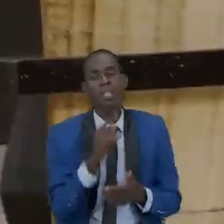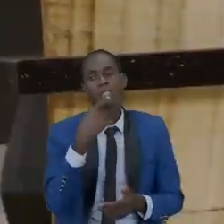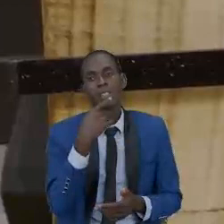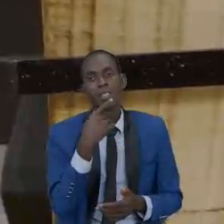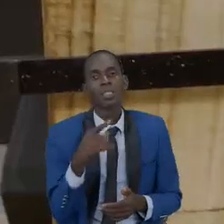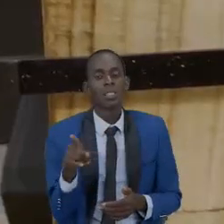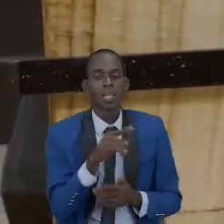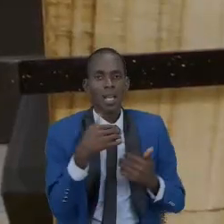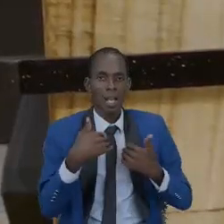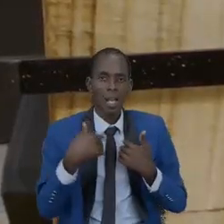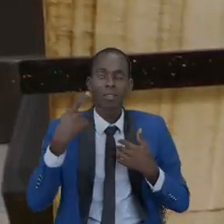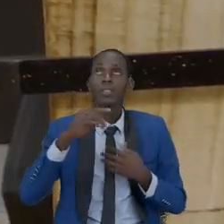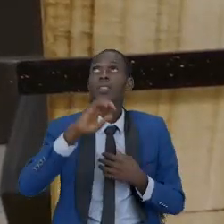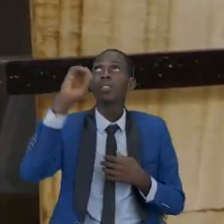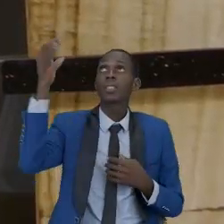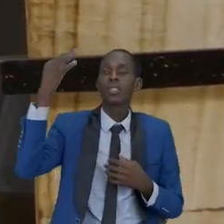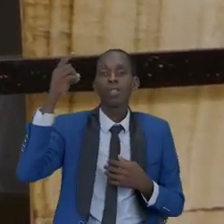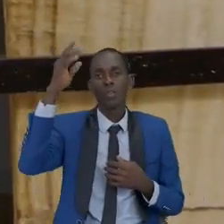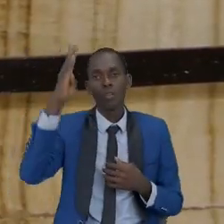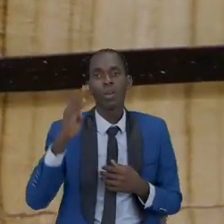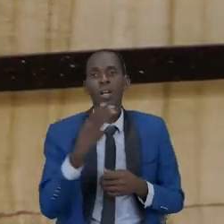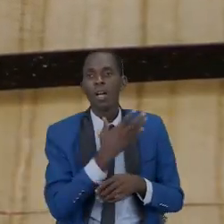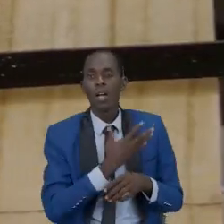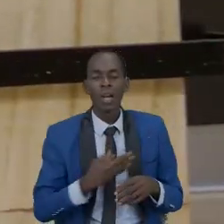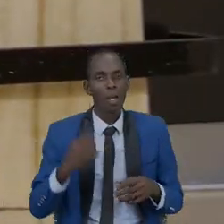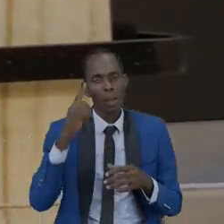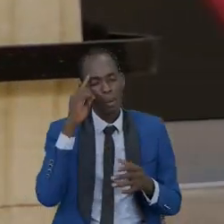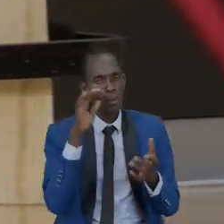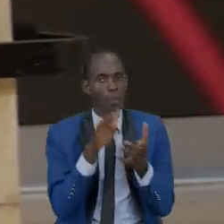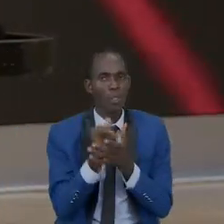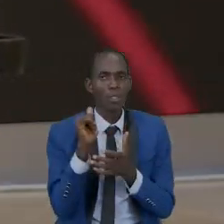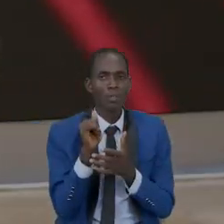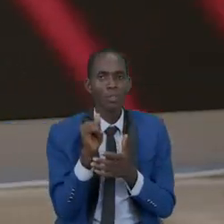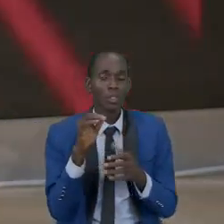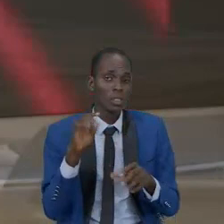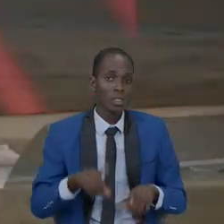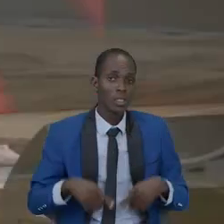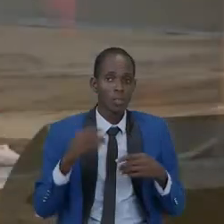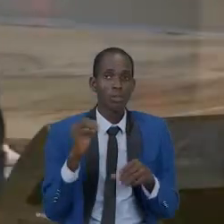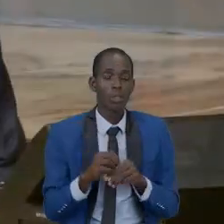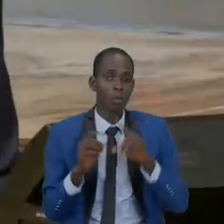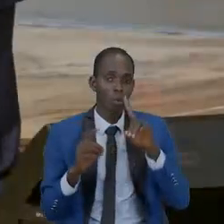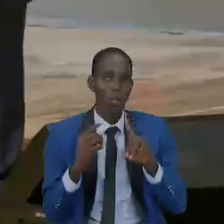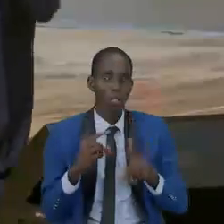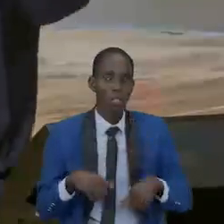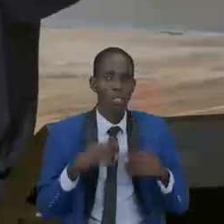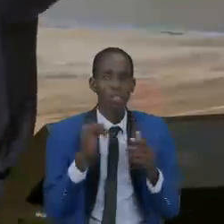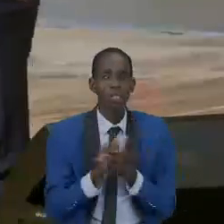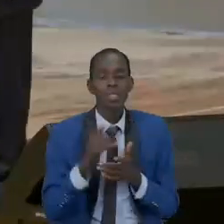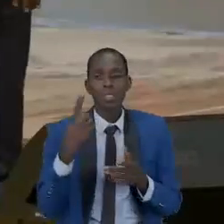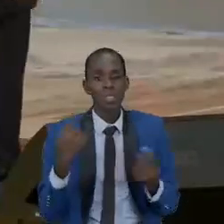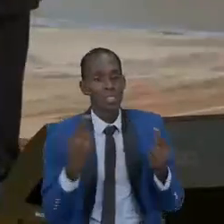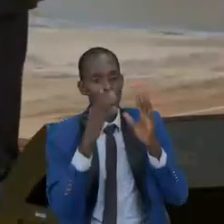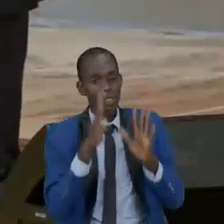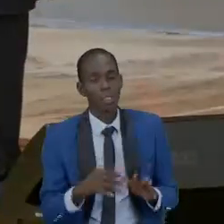the grace of God and they live a worse life than the criminals who have never